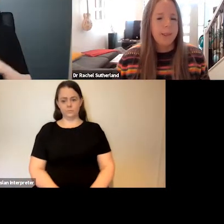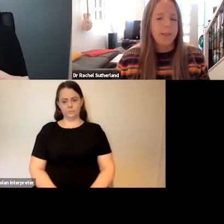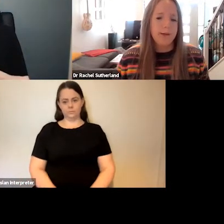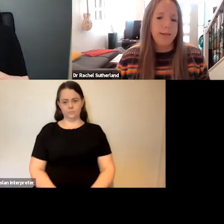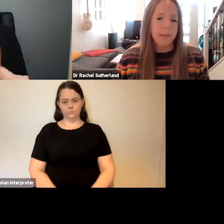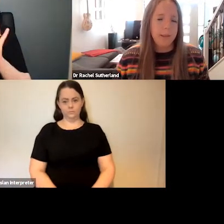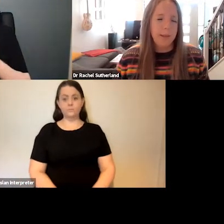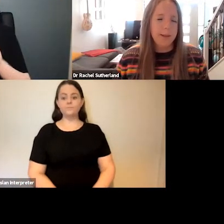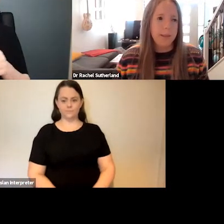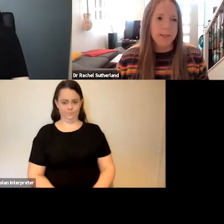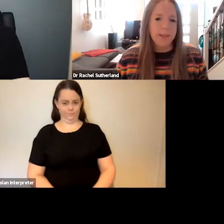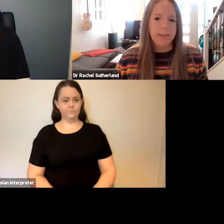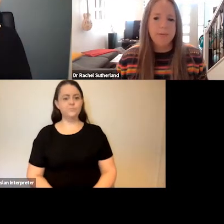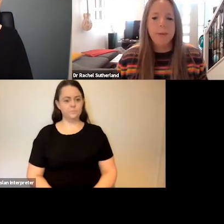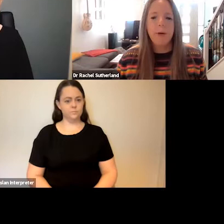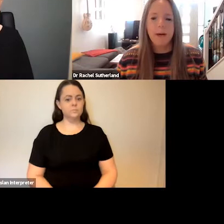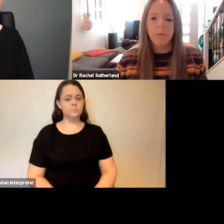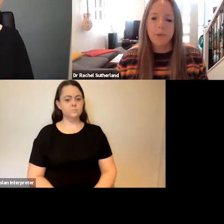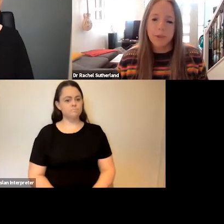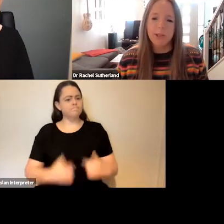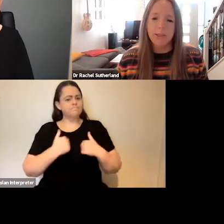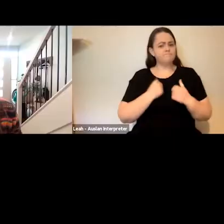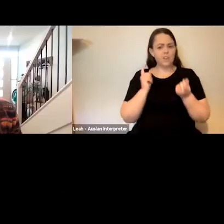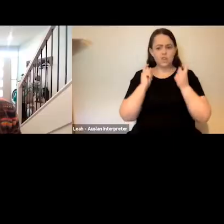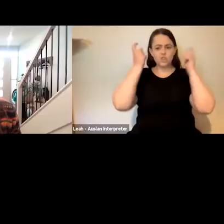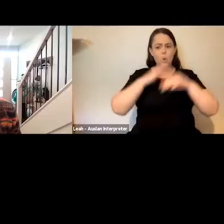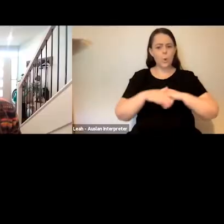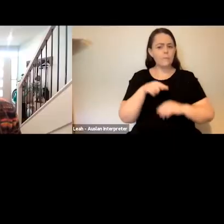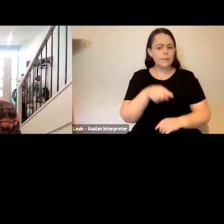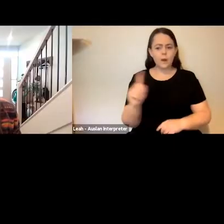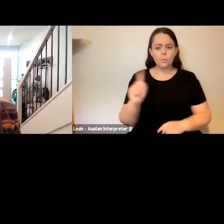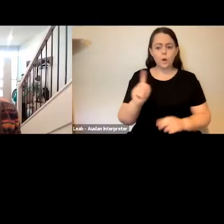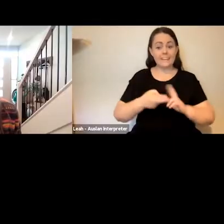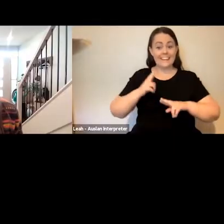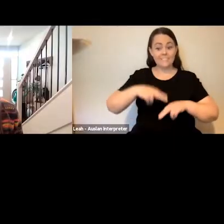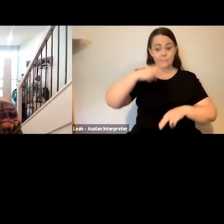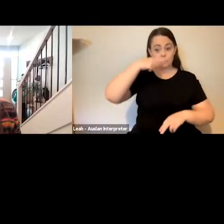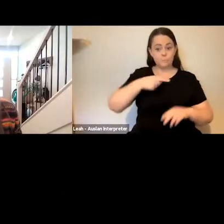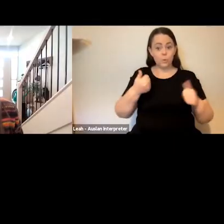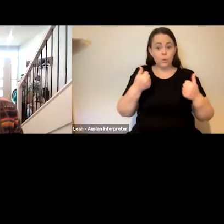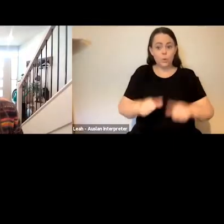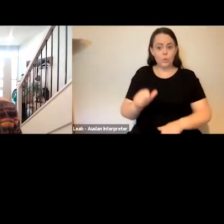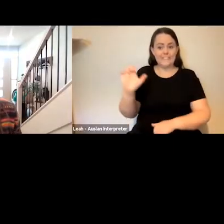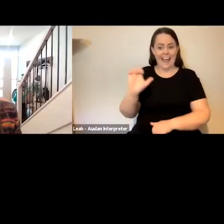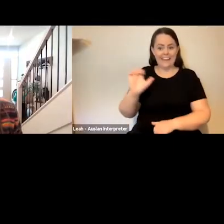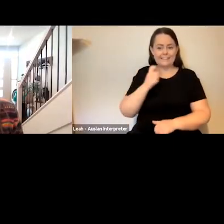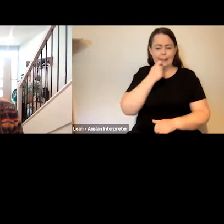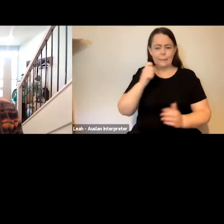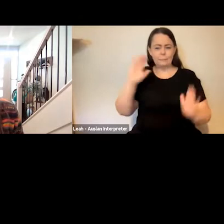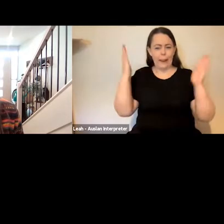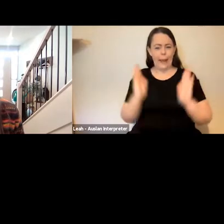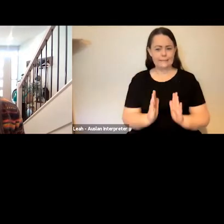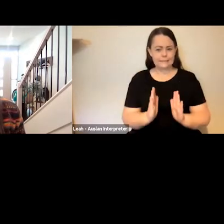I guess, our concern with this is that if people have reduced their use of ecstasy throughout the pandemic, so they're using less frequently and